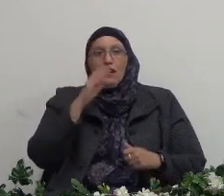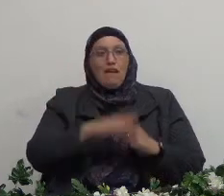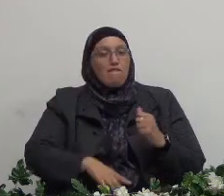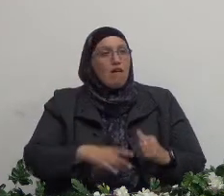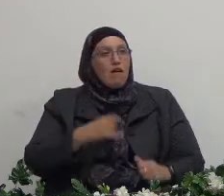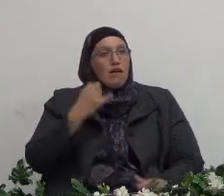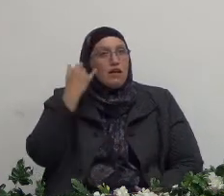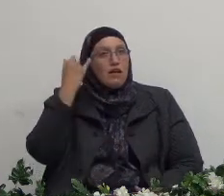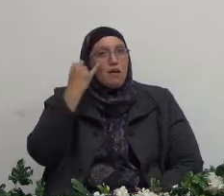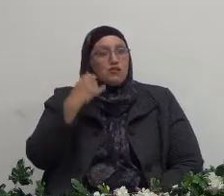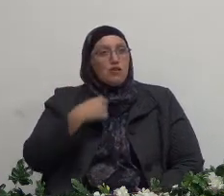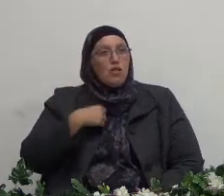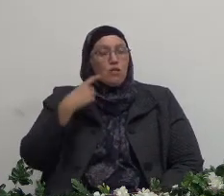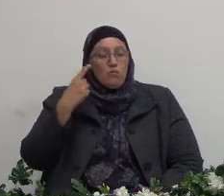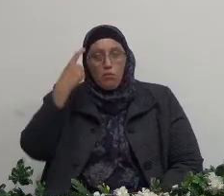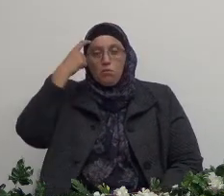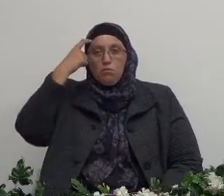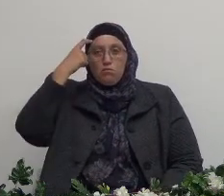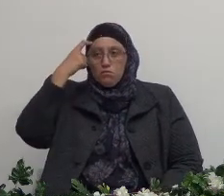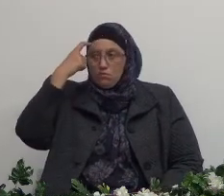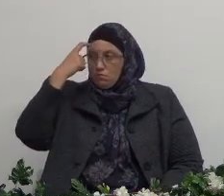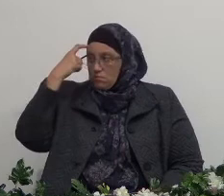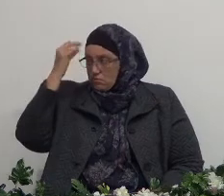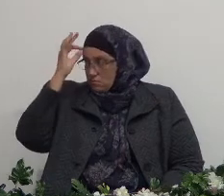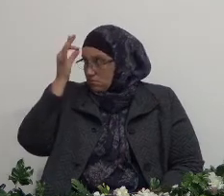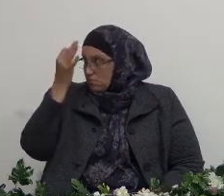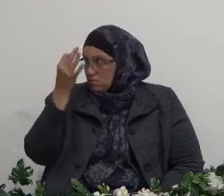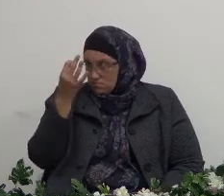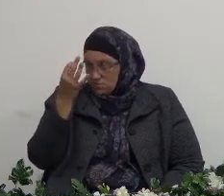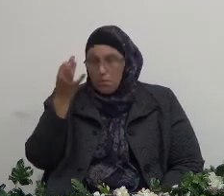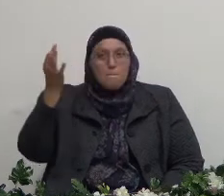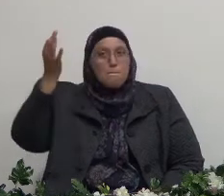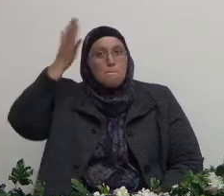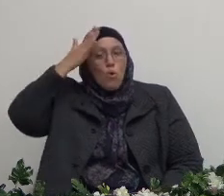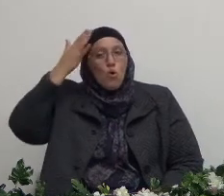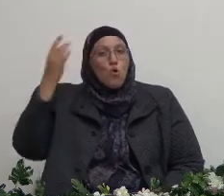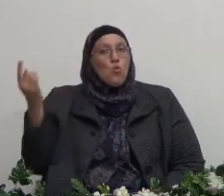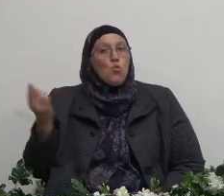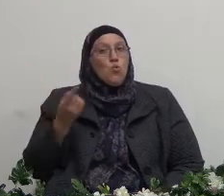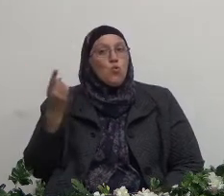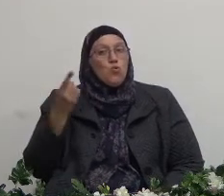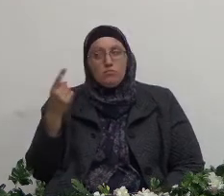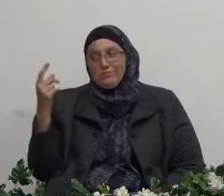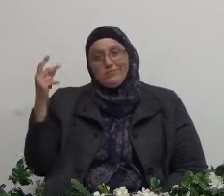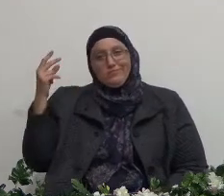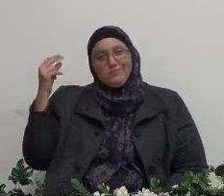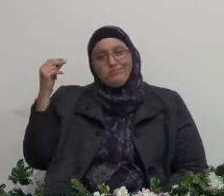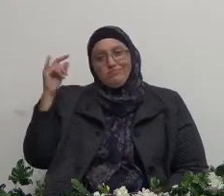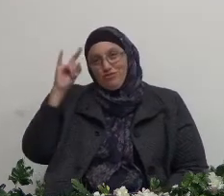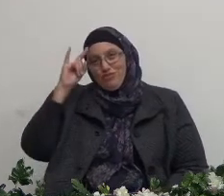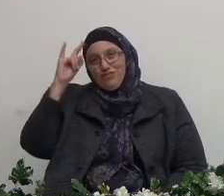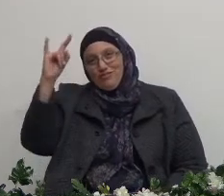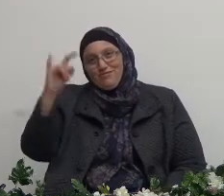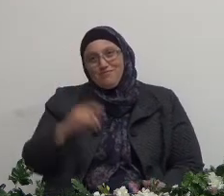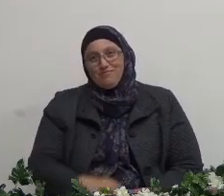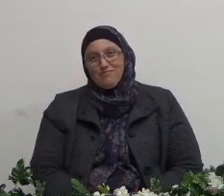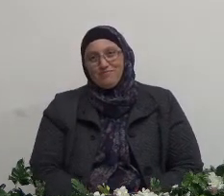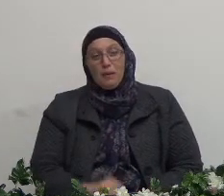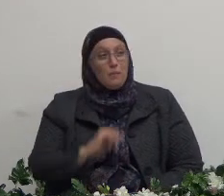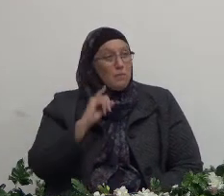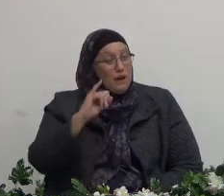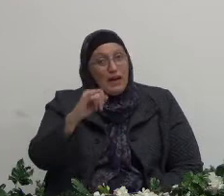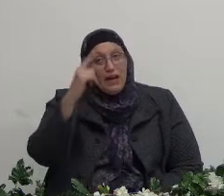head. This idea that's placed in your head is how the whispering of the devil comes in. Ideas, bad ideas enter your